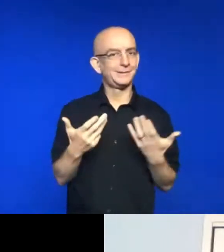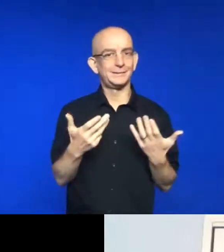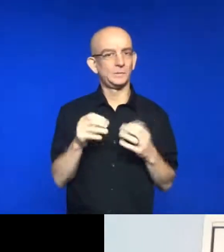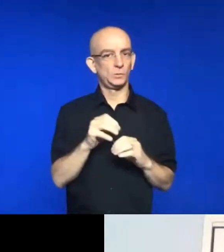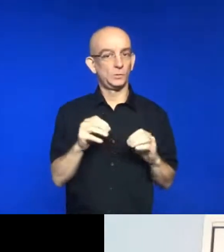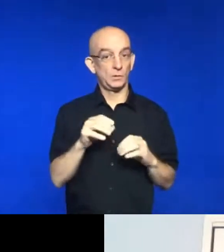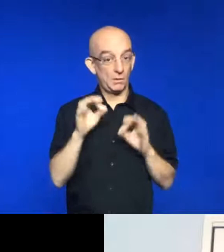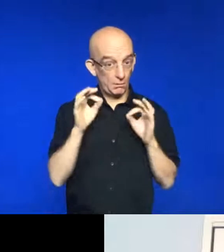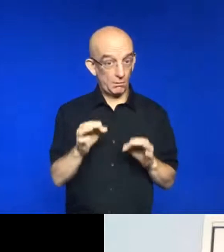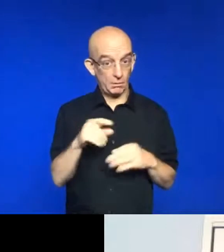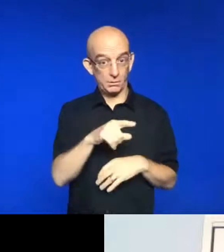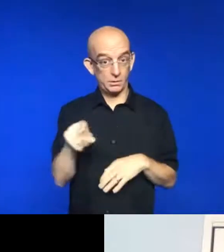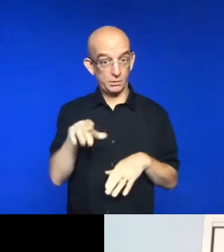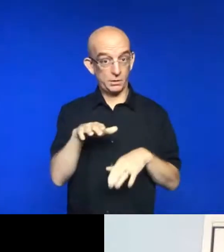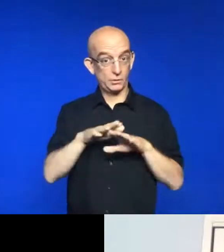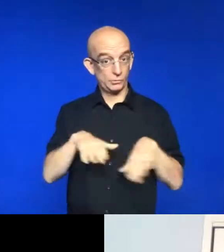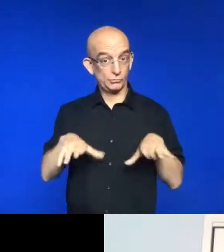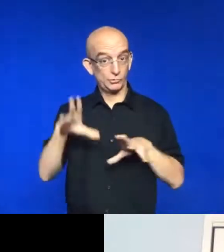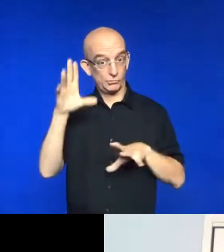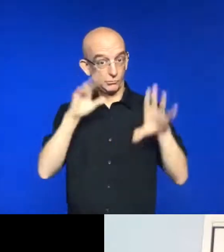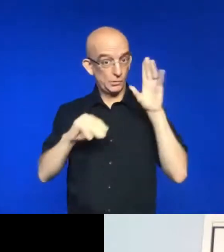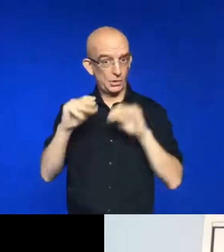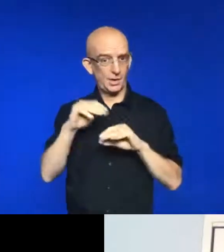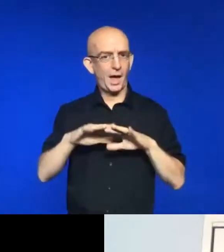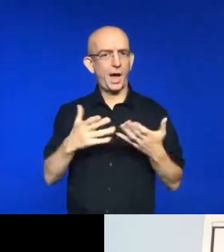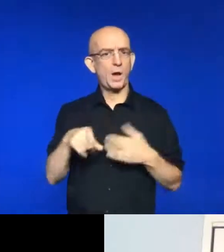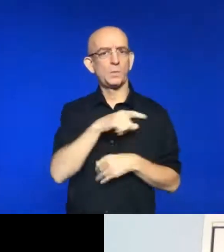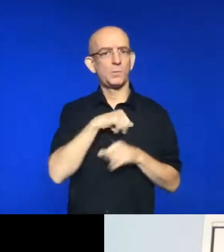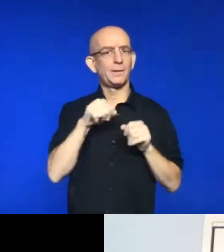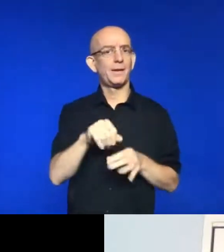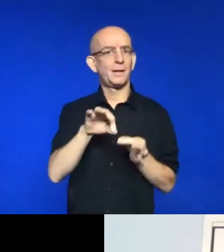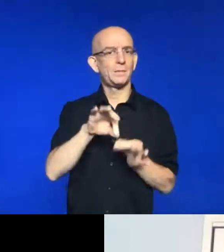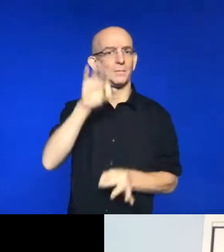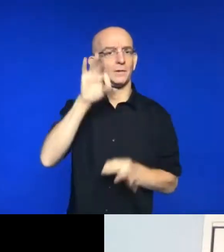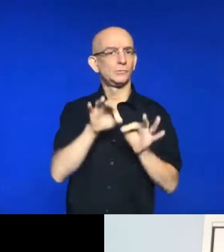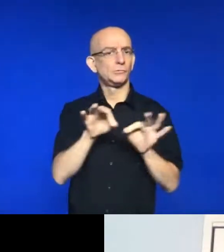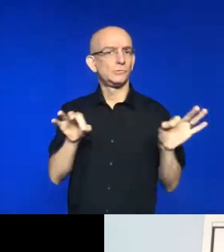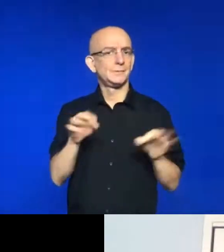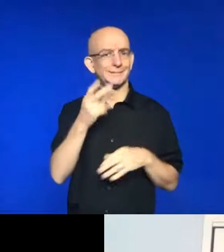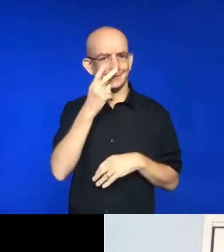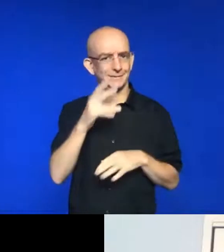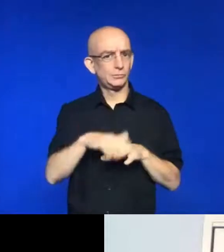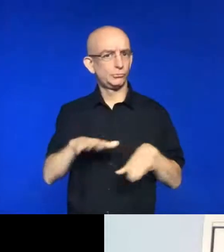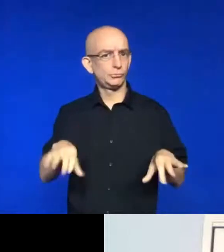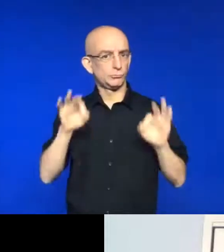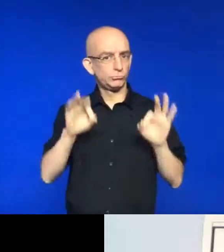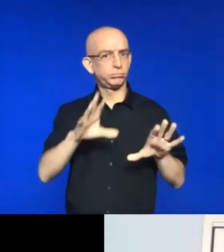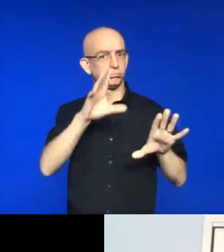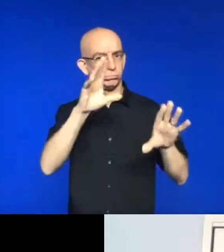many unknowns to really confidently say that, yeah, this is our silver bullet, this is going to fix all of our problems. And I think